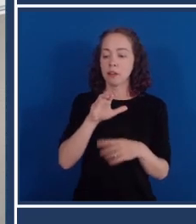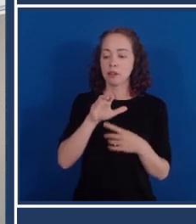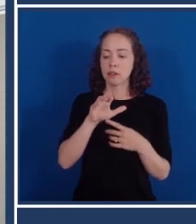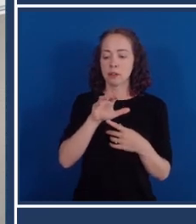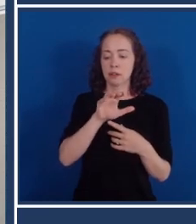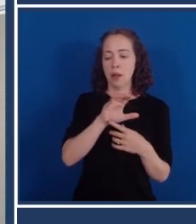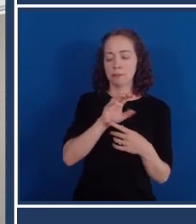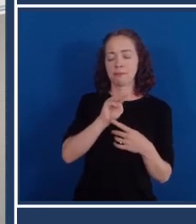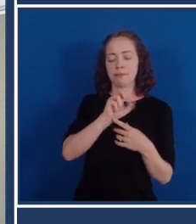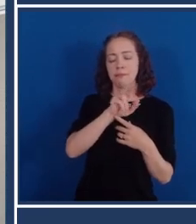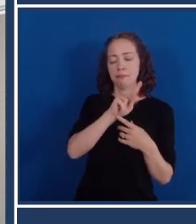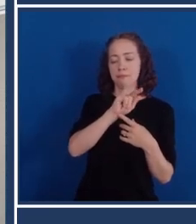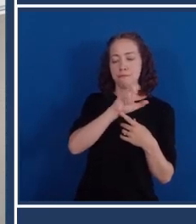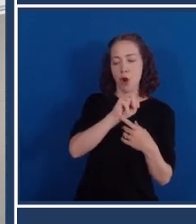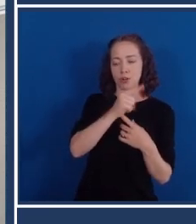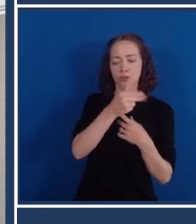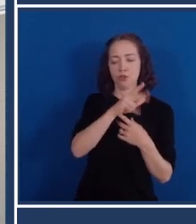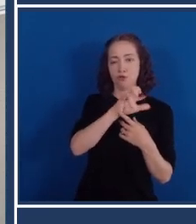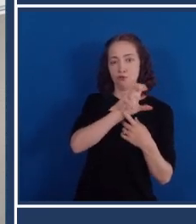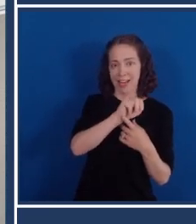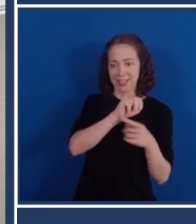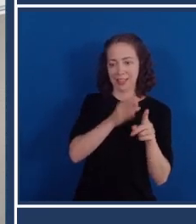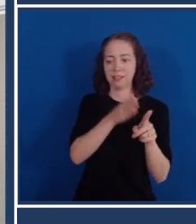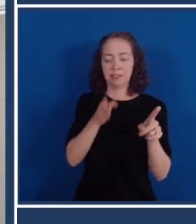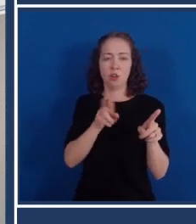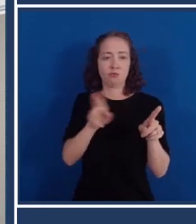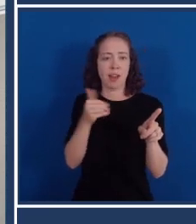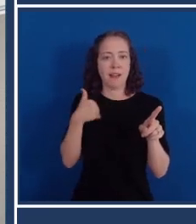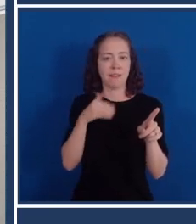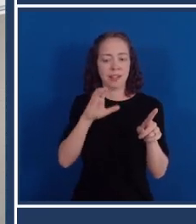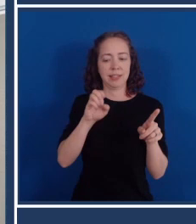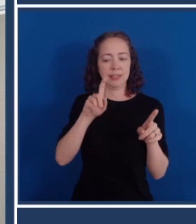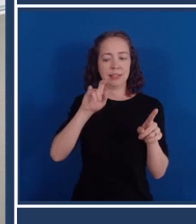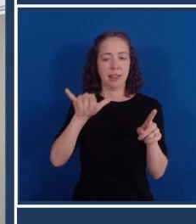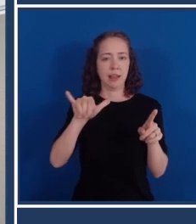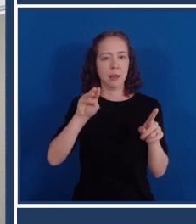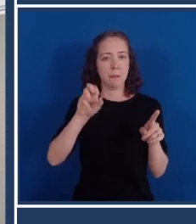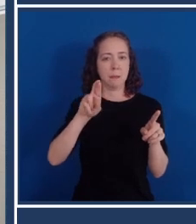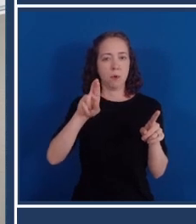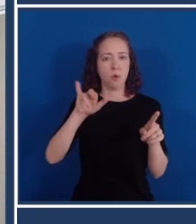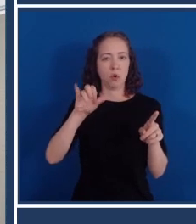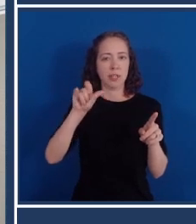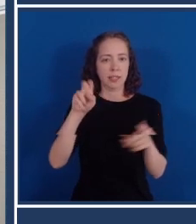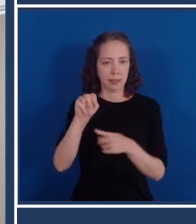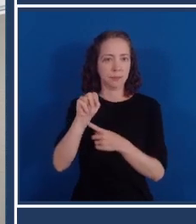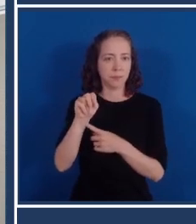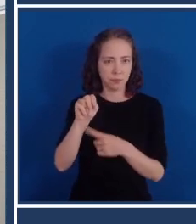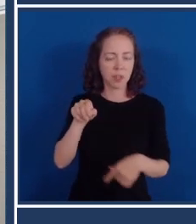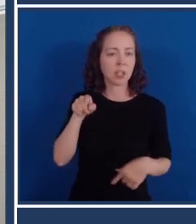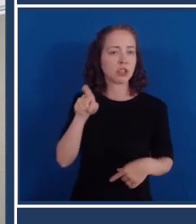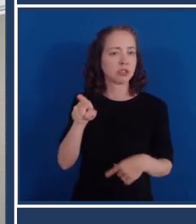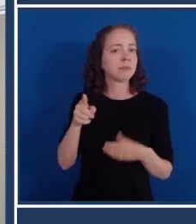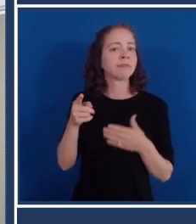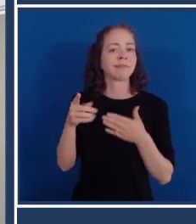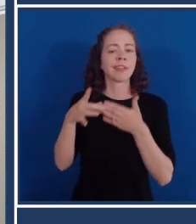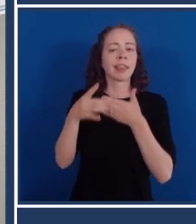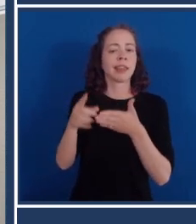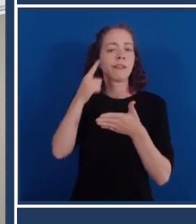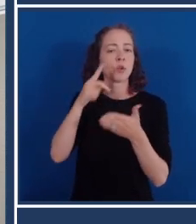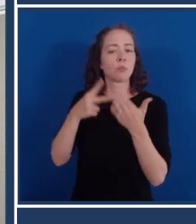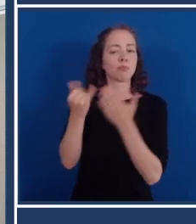a human-computer interaction researcher and the lead of the Project Tokyo research